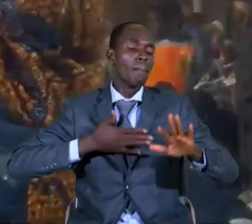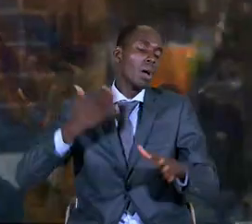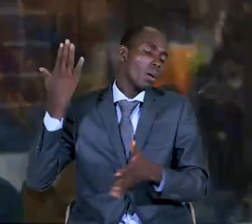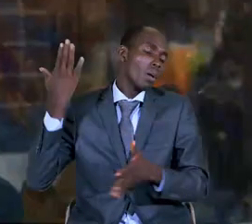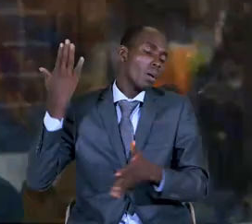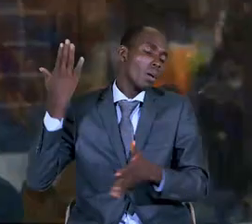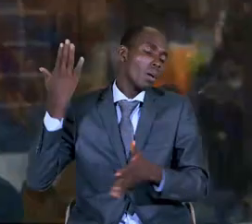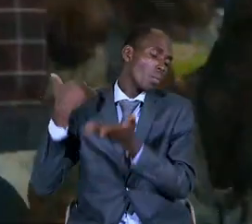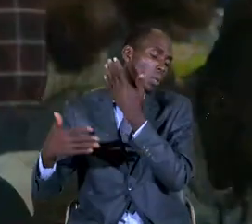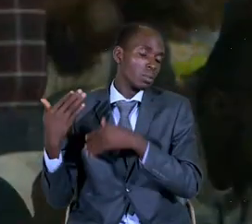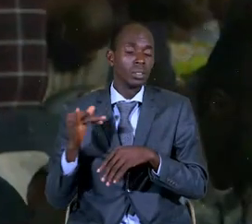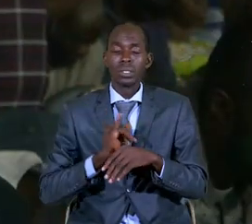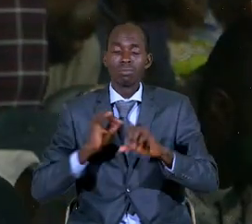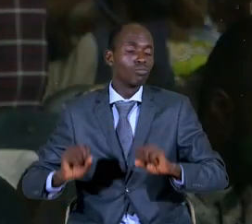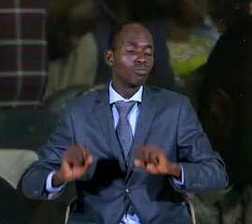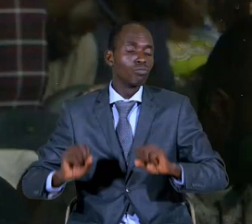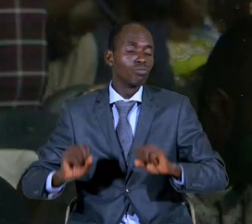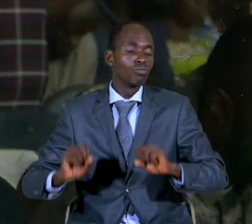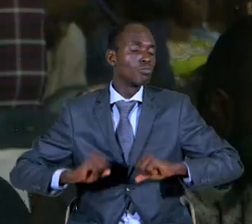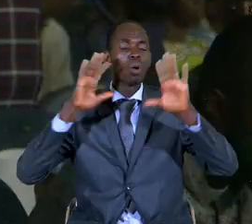up all my sins.